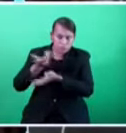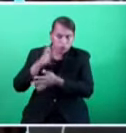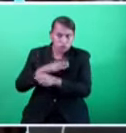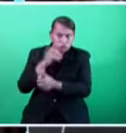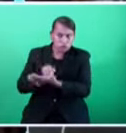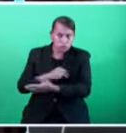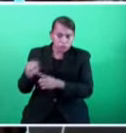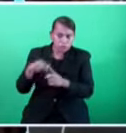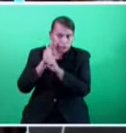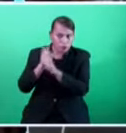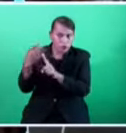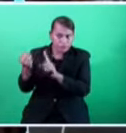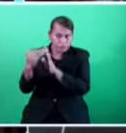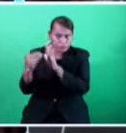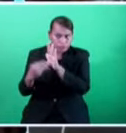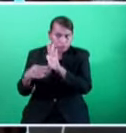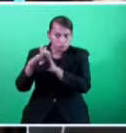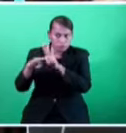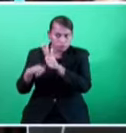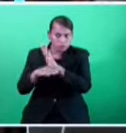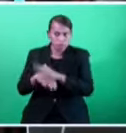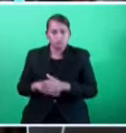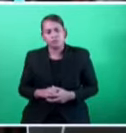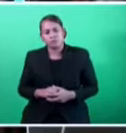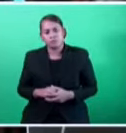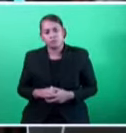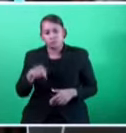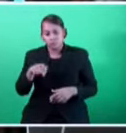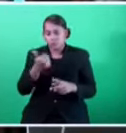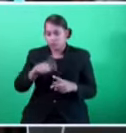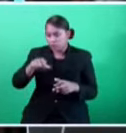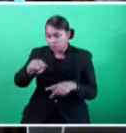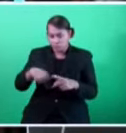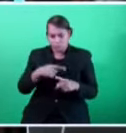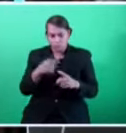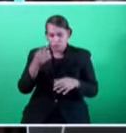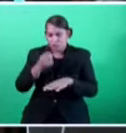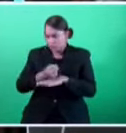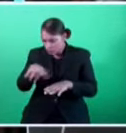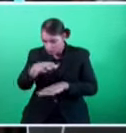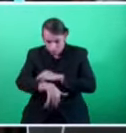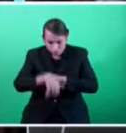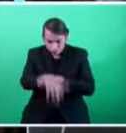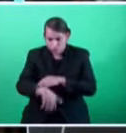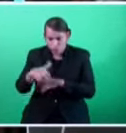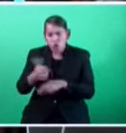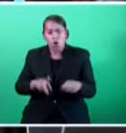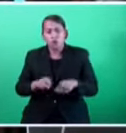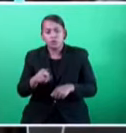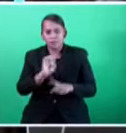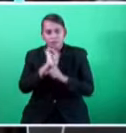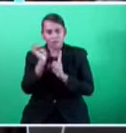requirements. Mr. Speaker, apart from the emergency desilting of the creeks, we have also commissioned environmental